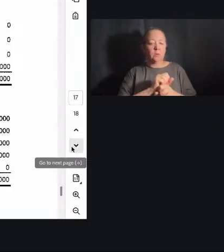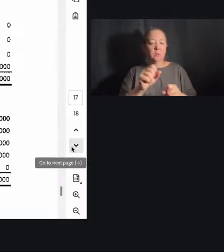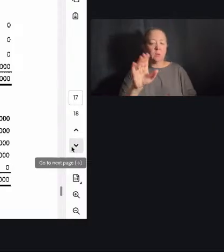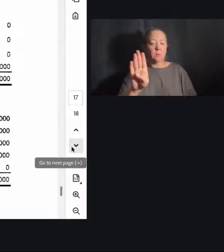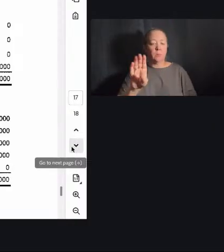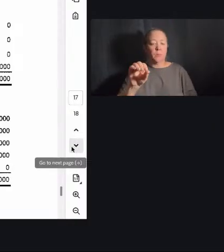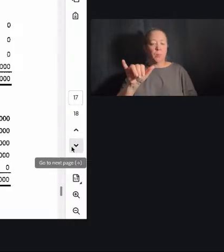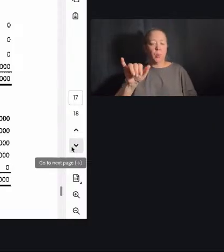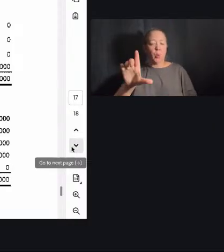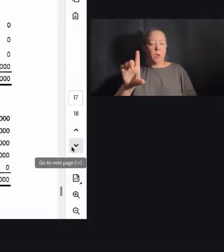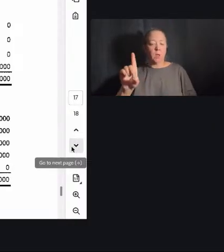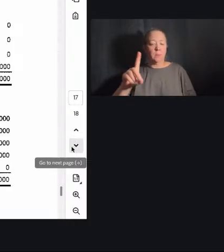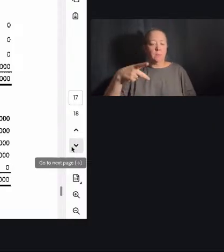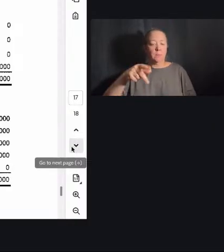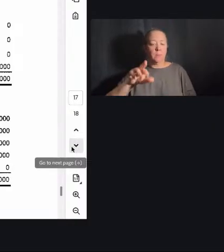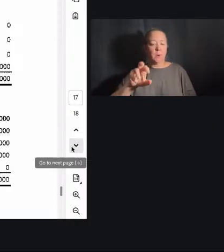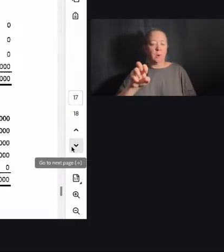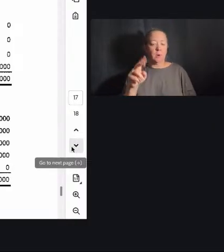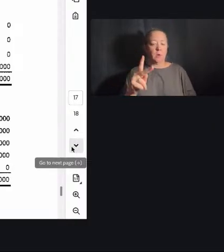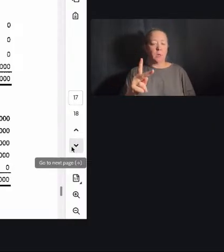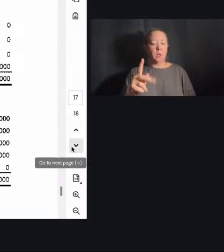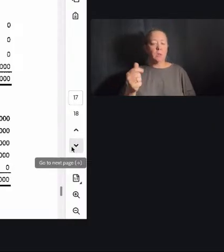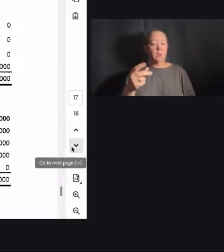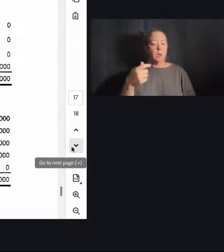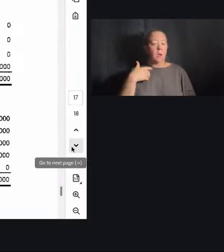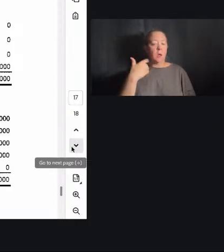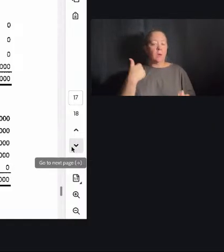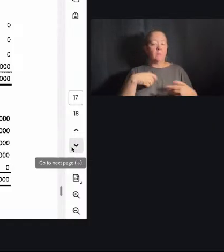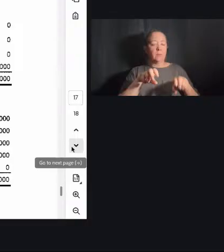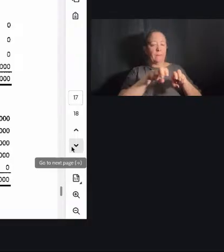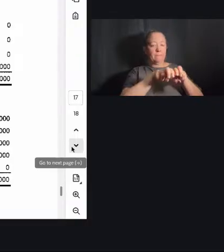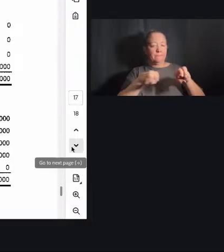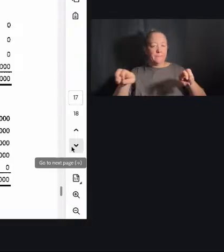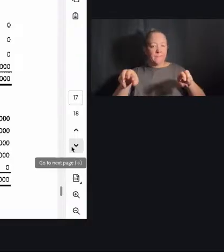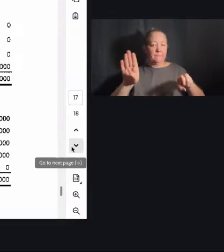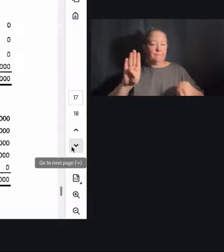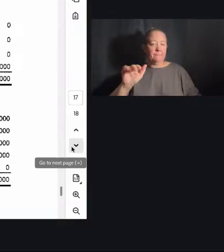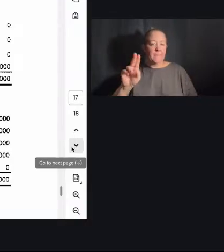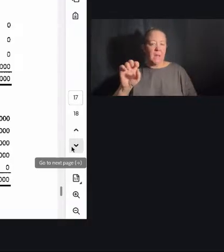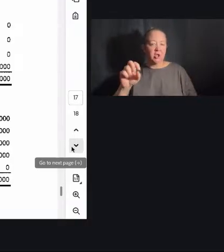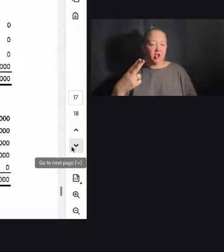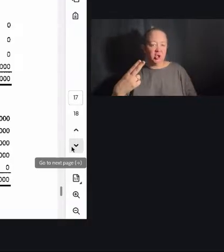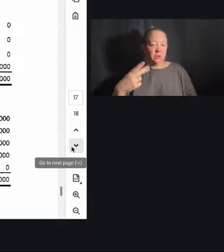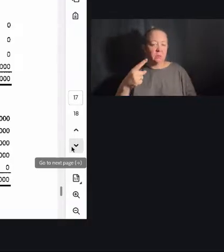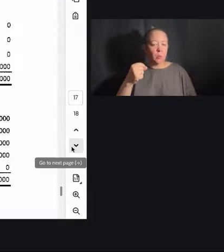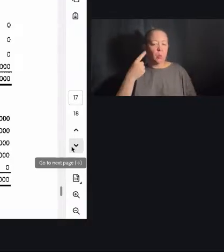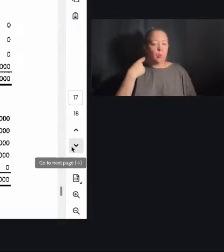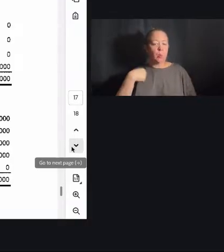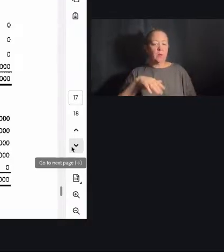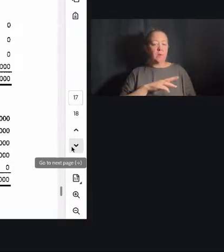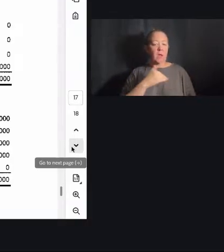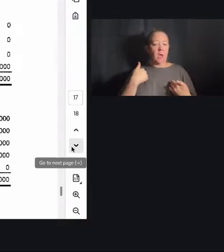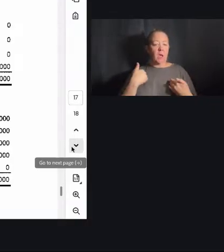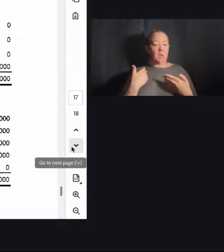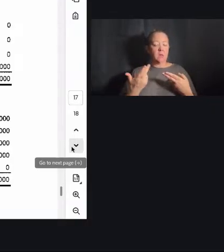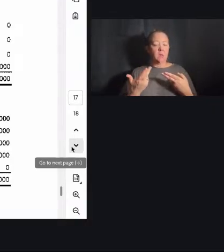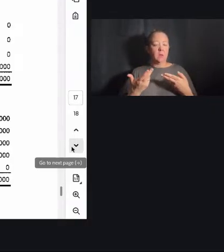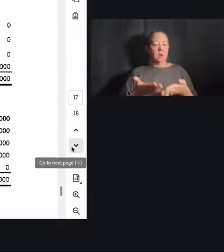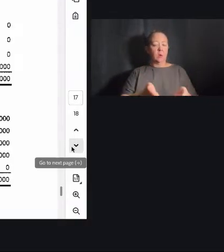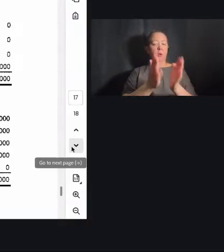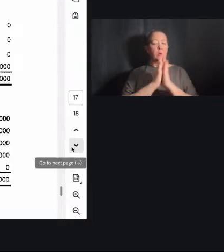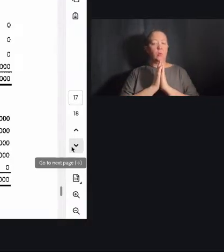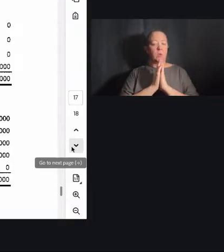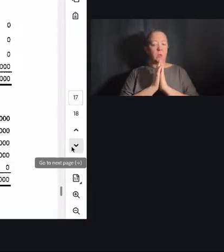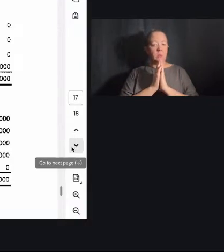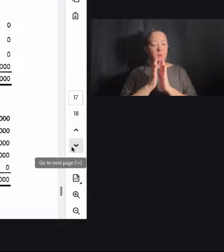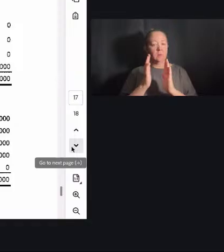Benches that come up from time to time. We've increased this because we've had increase for requests, but when